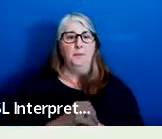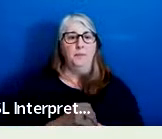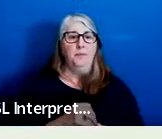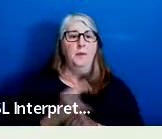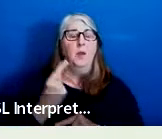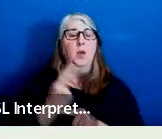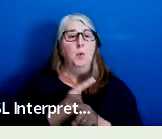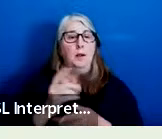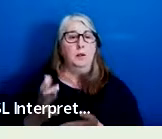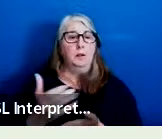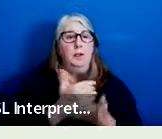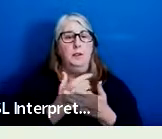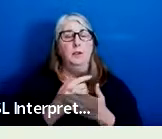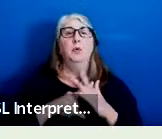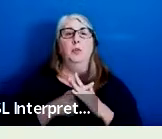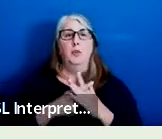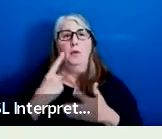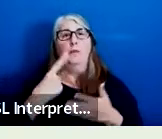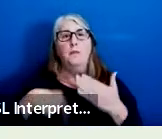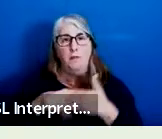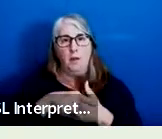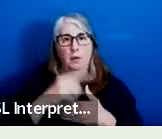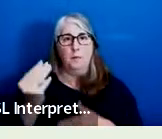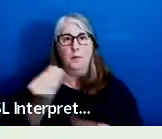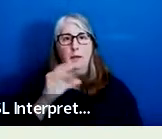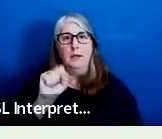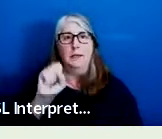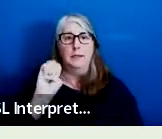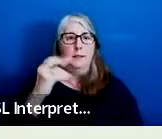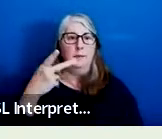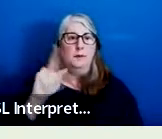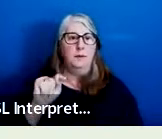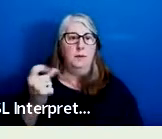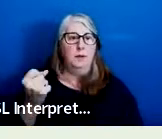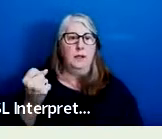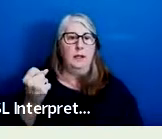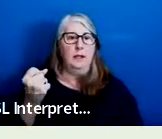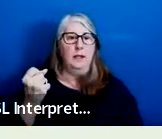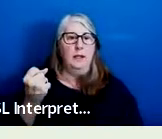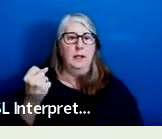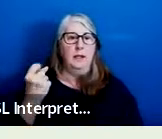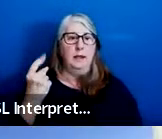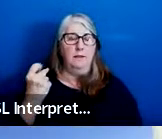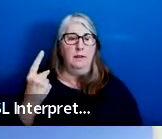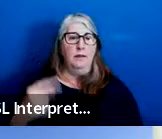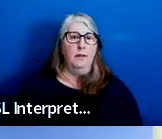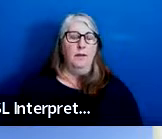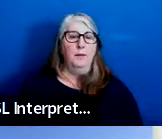resume the following Monday on September 11th.